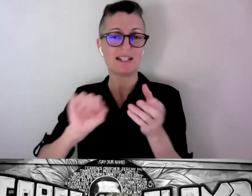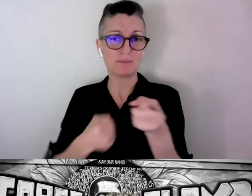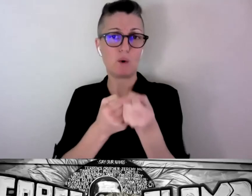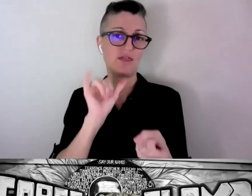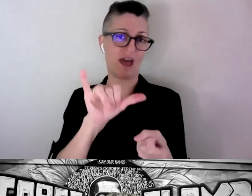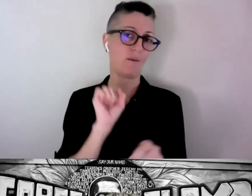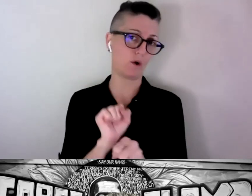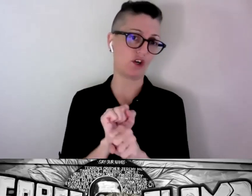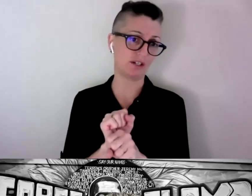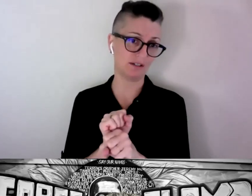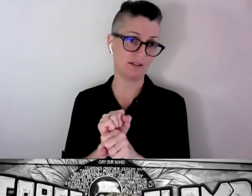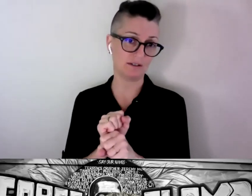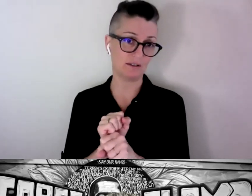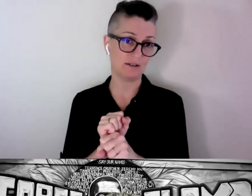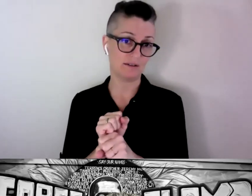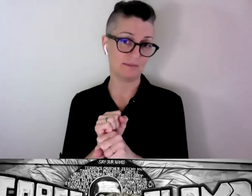want to say,